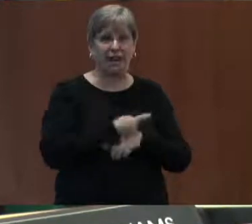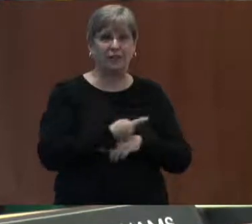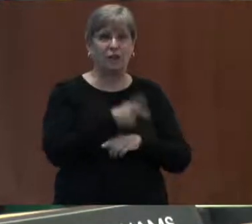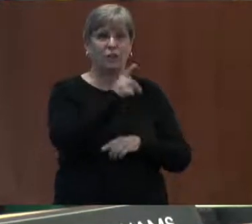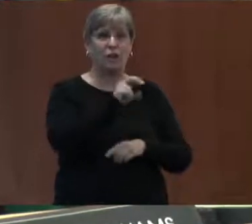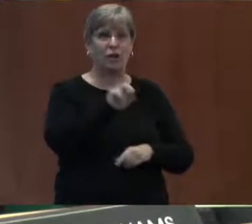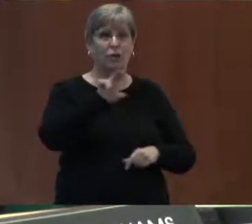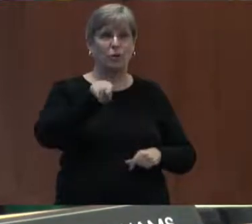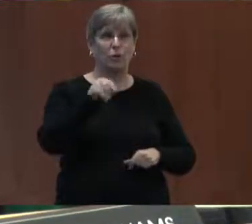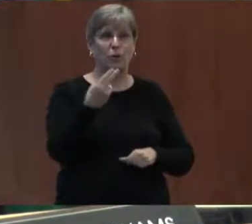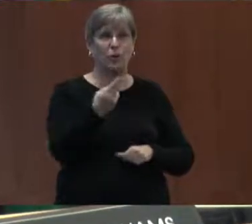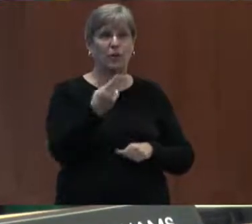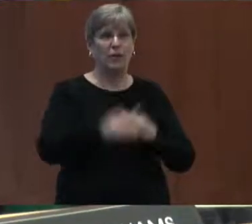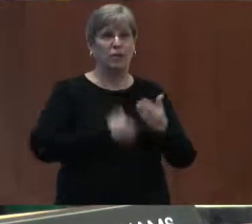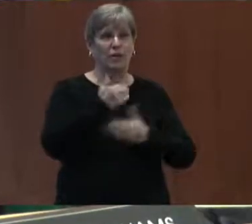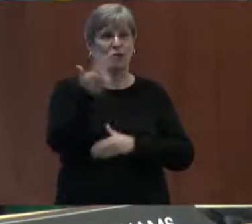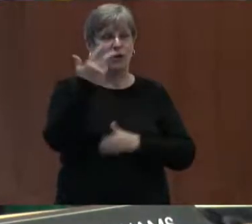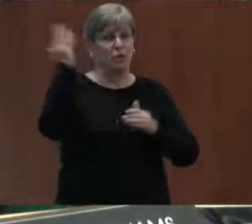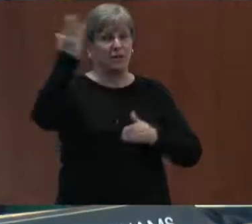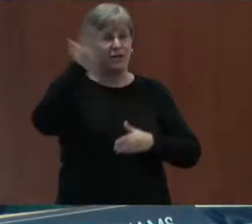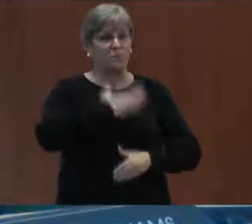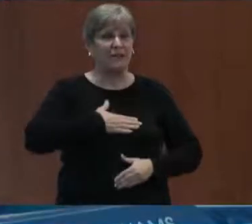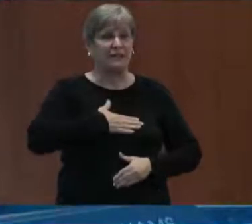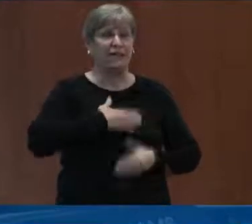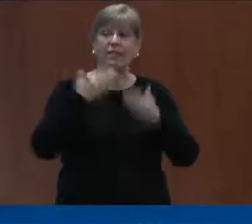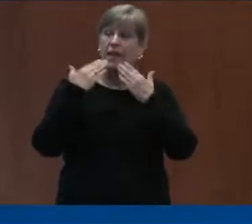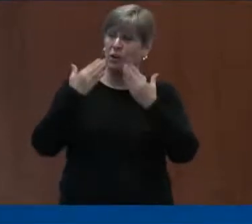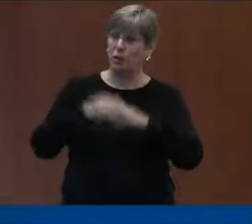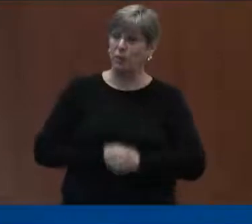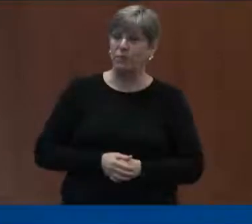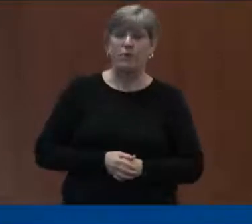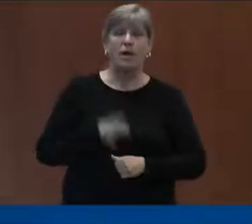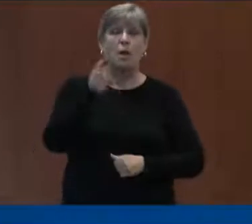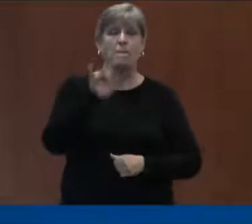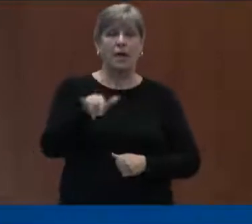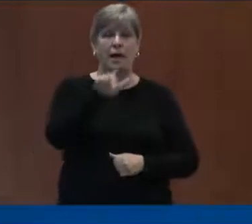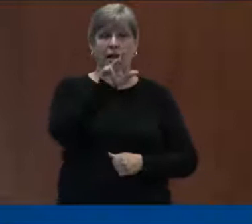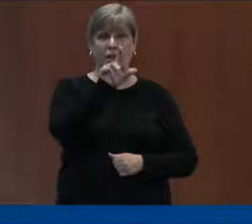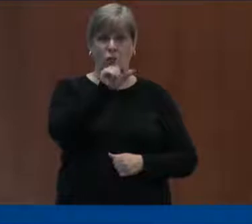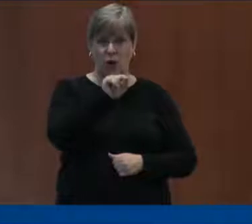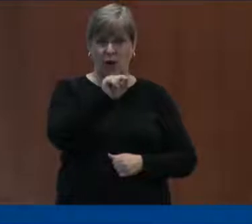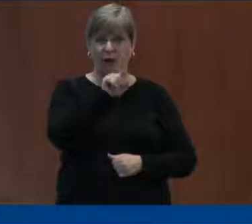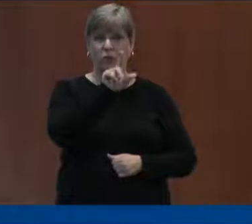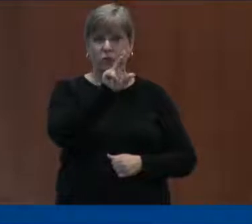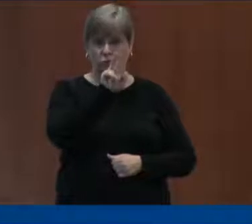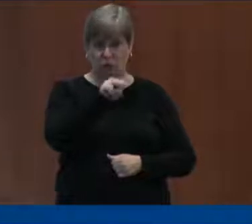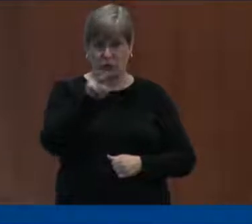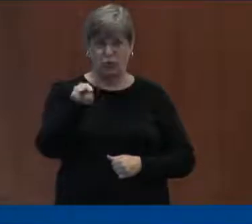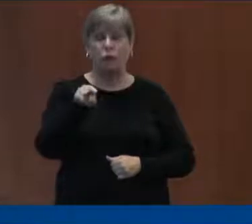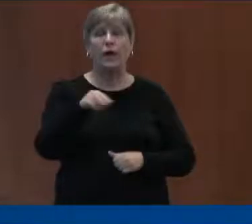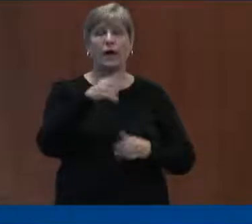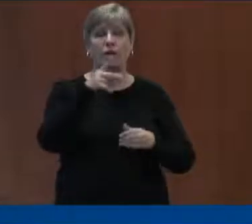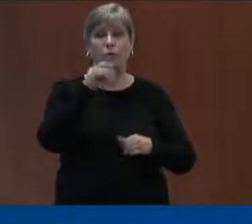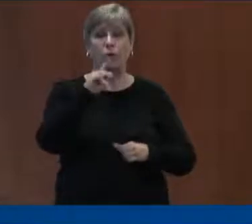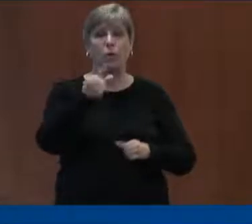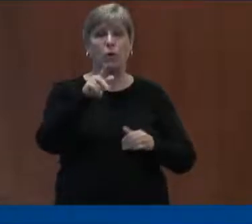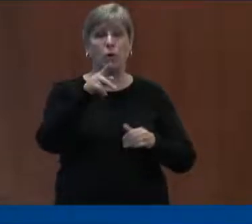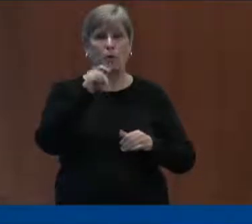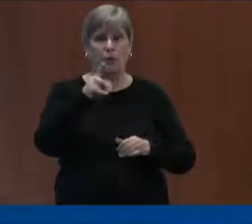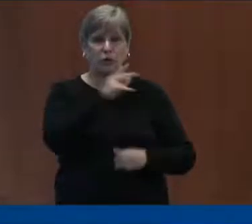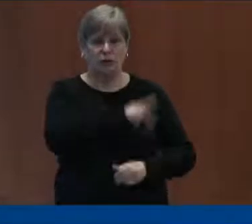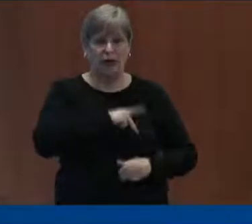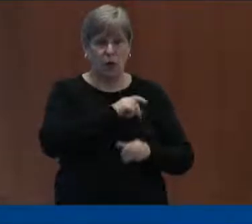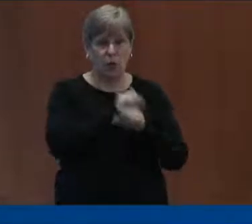if you do those next 3 presentations. Thank you. May 2022 is Pupil Personnel Workers Month, and Washington County